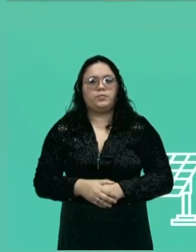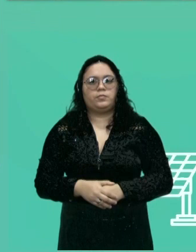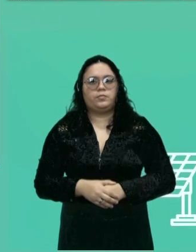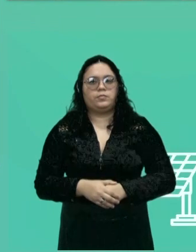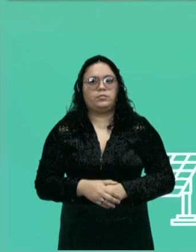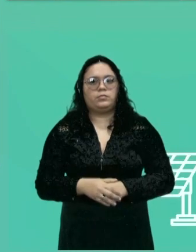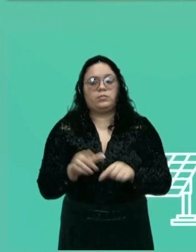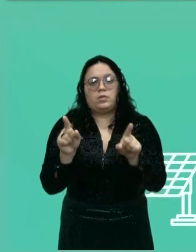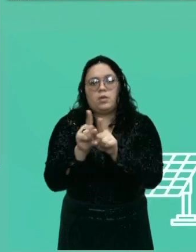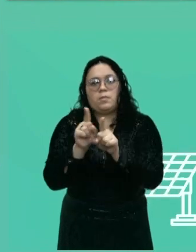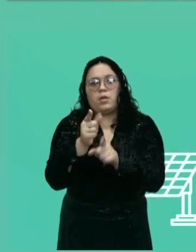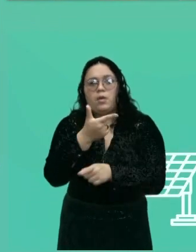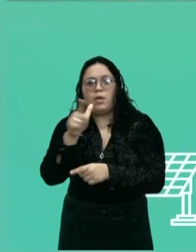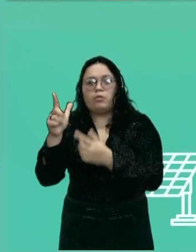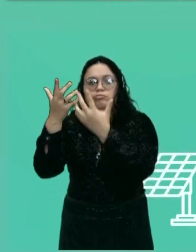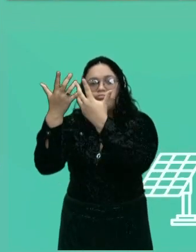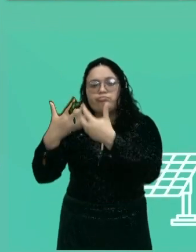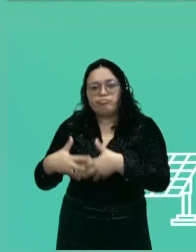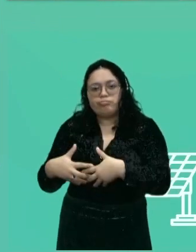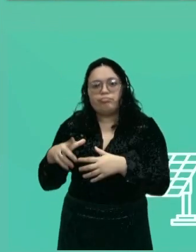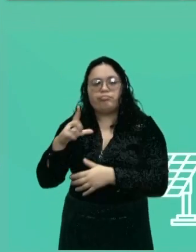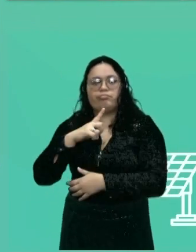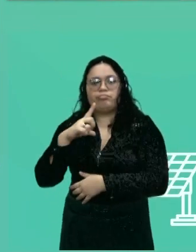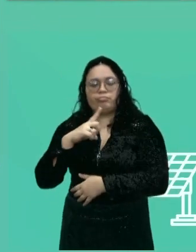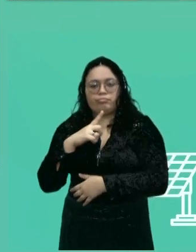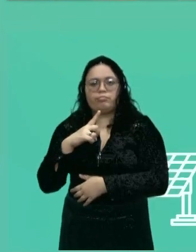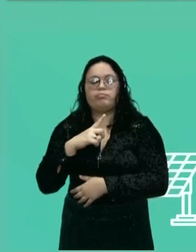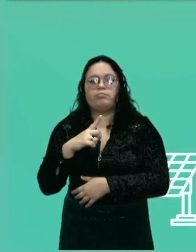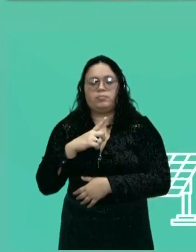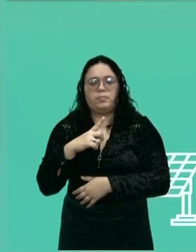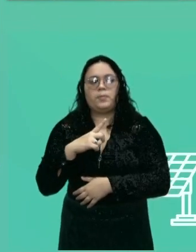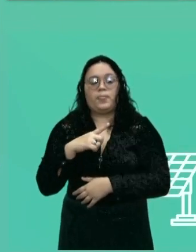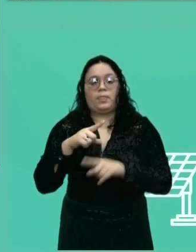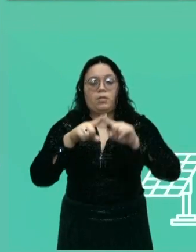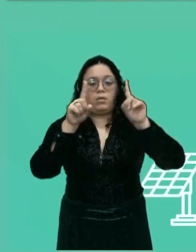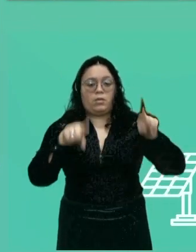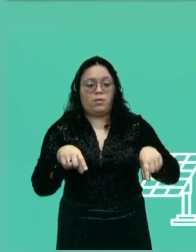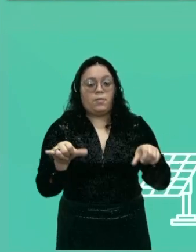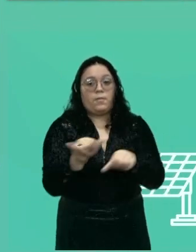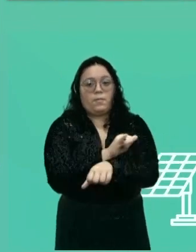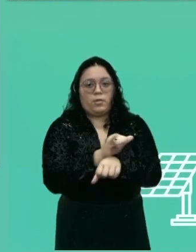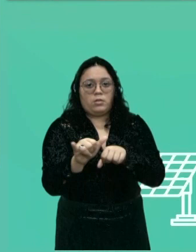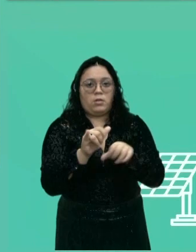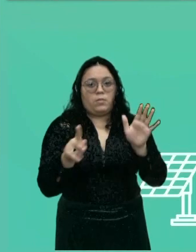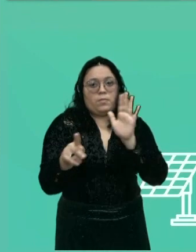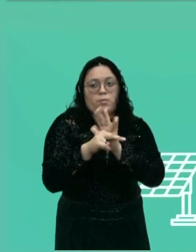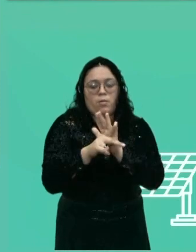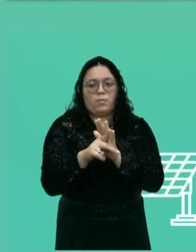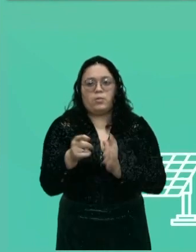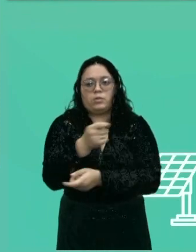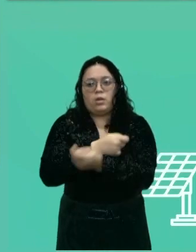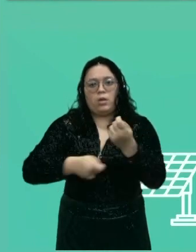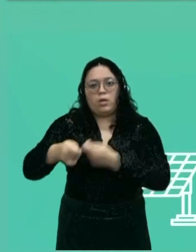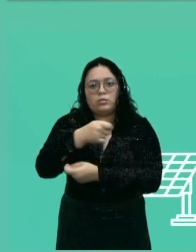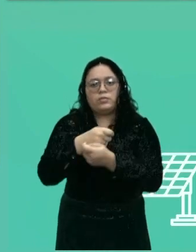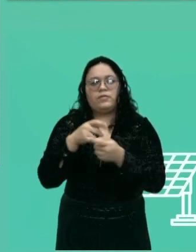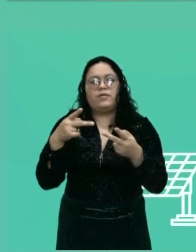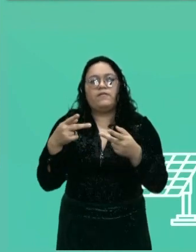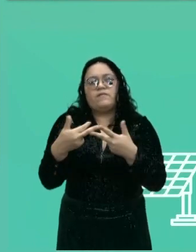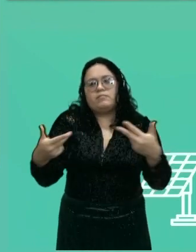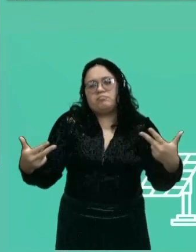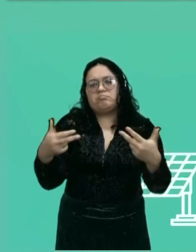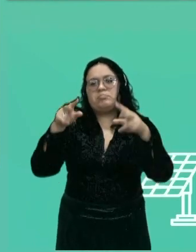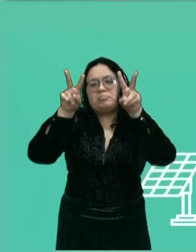Net Zero Hydrogen Fund and the business model in further slides, so you can really get the detail of these mechanisms. And if we look